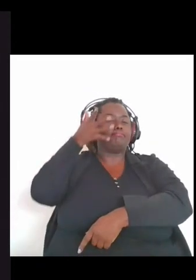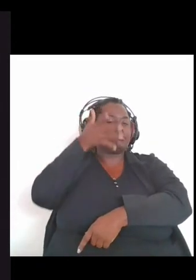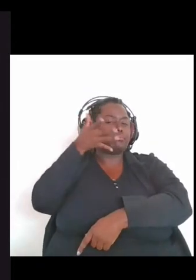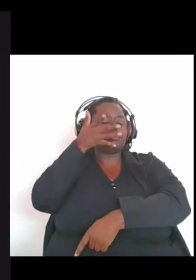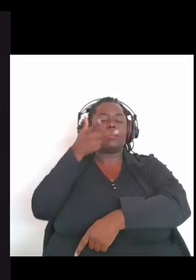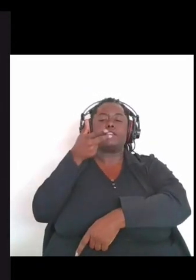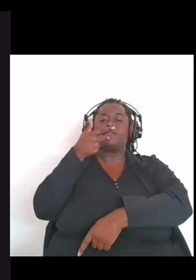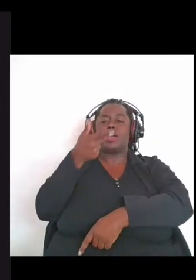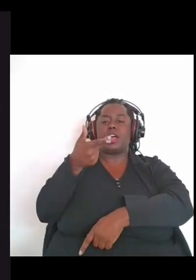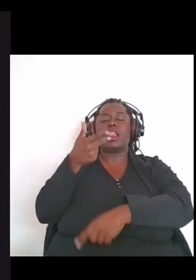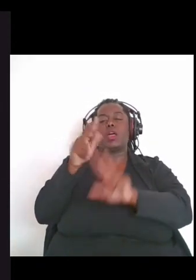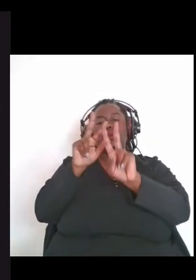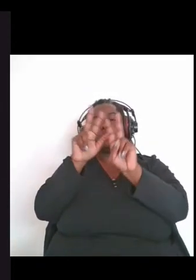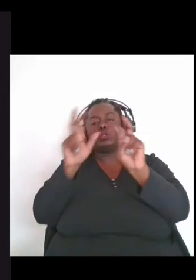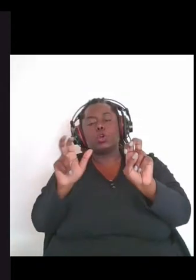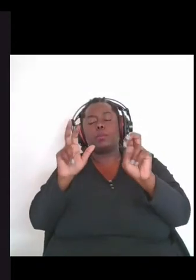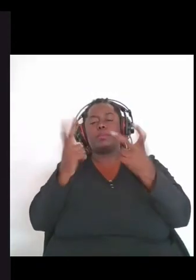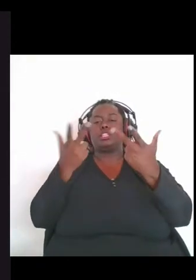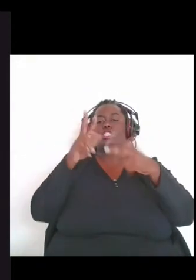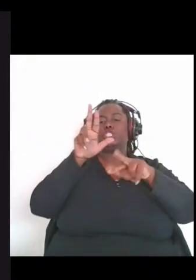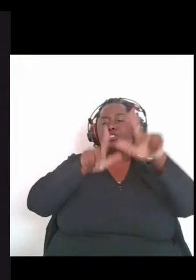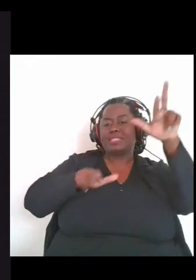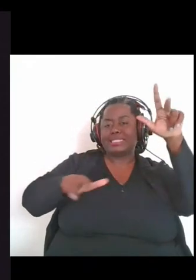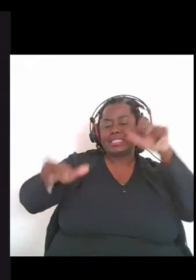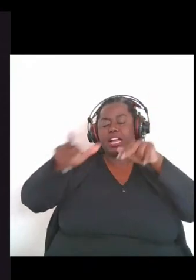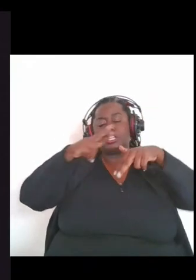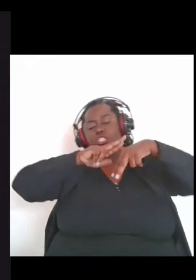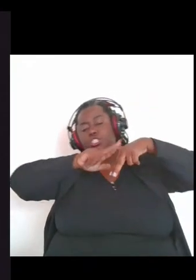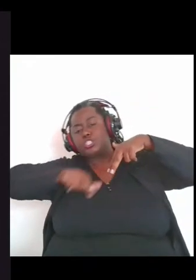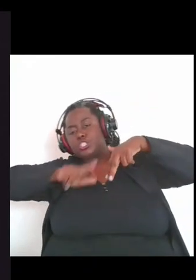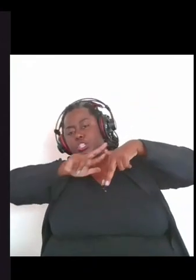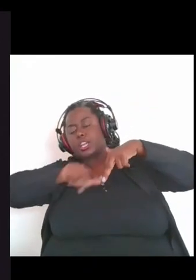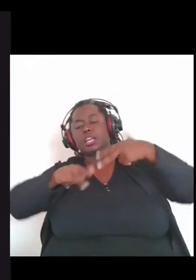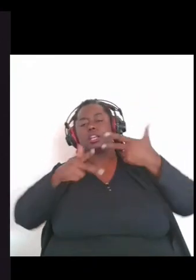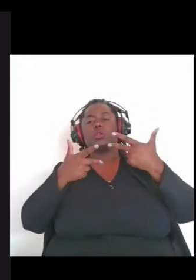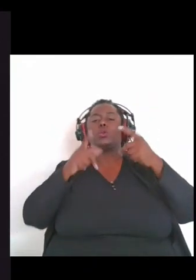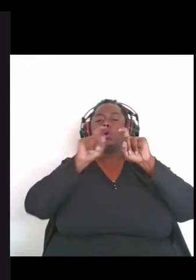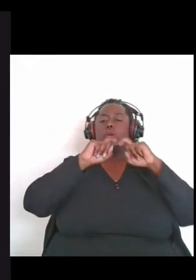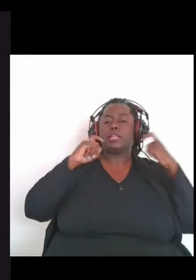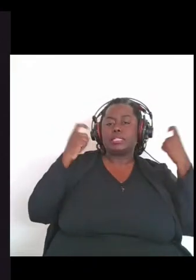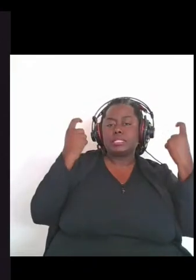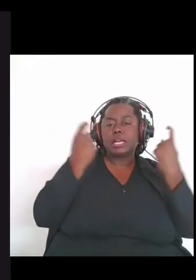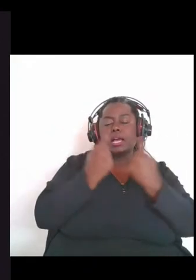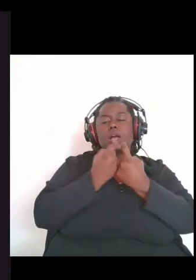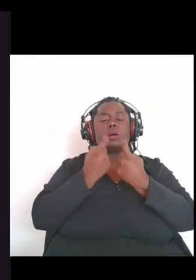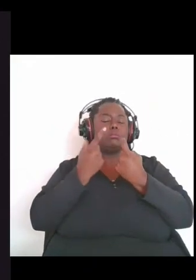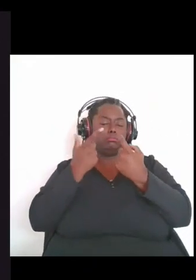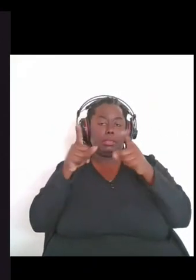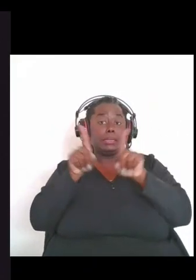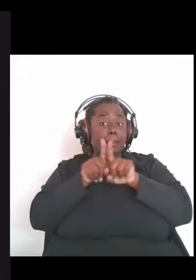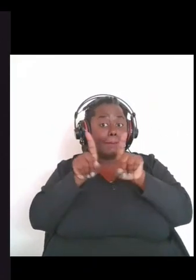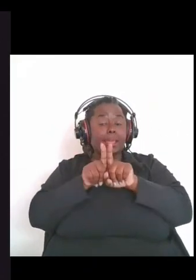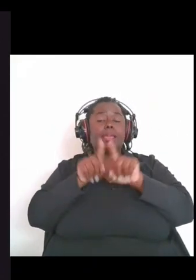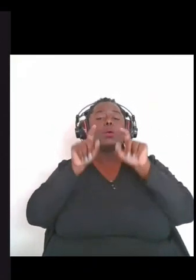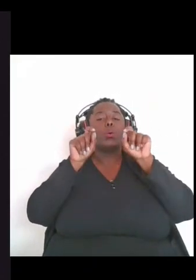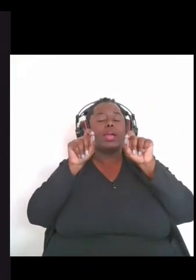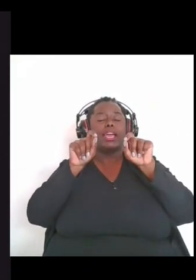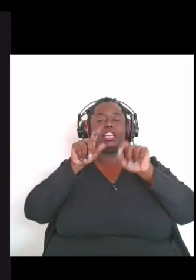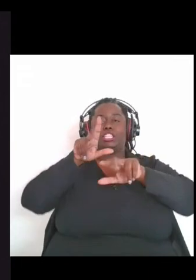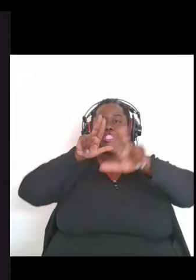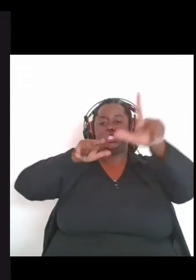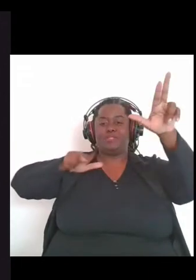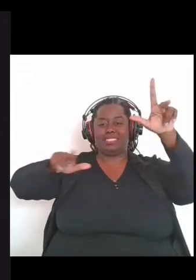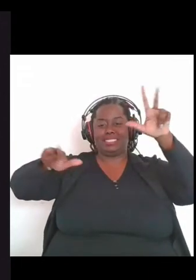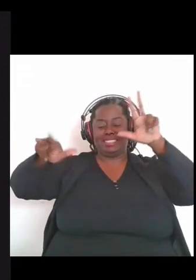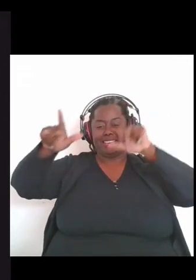all three of you mentioned not only gender diversity Sexual Orientation Diversity but also a racial